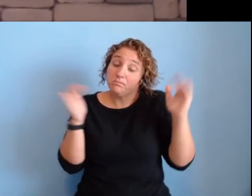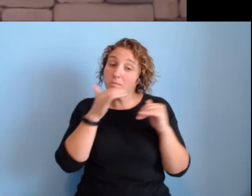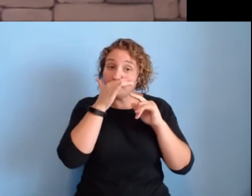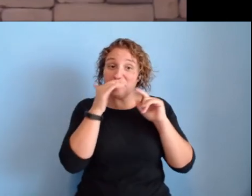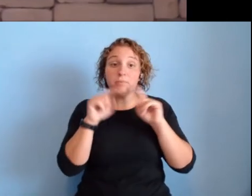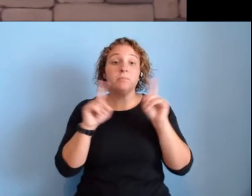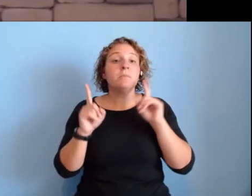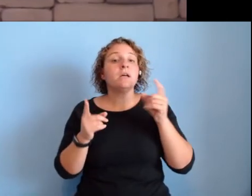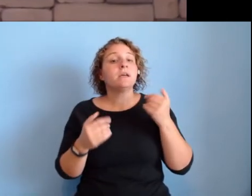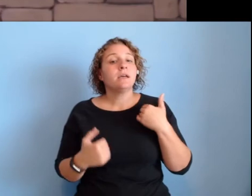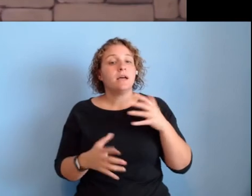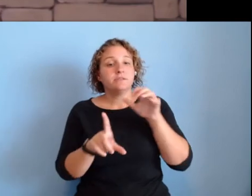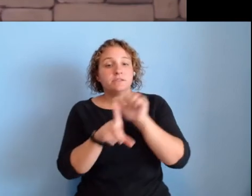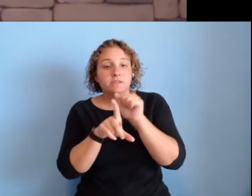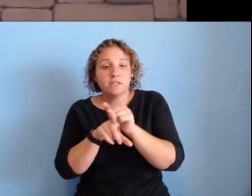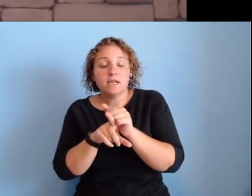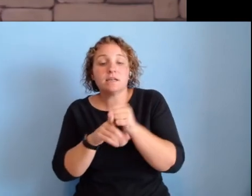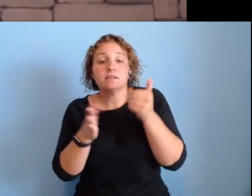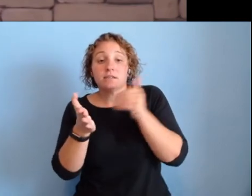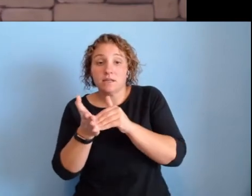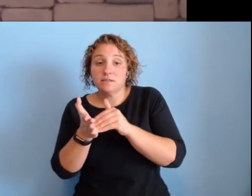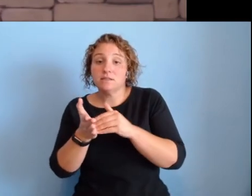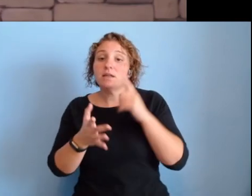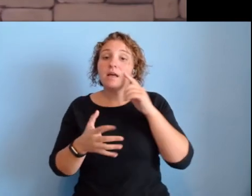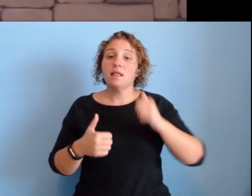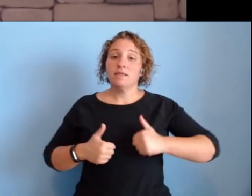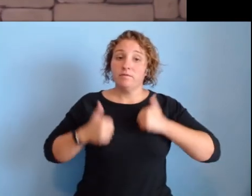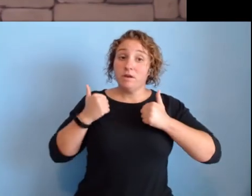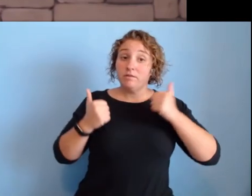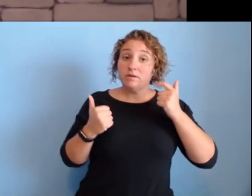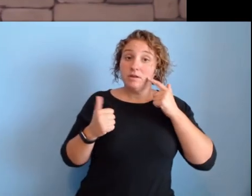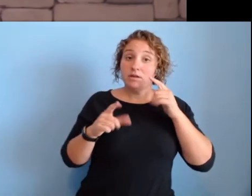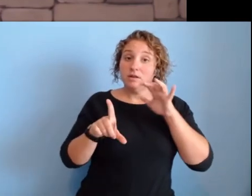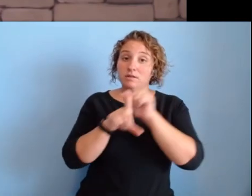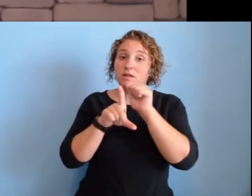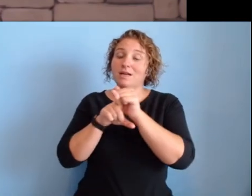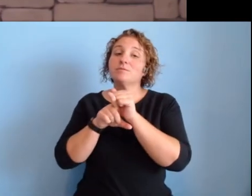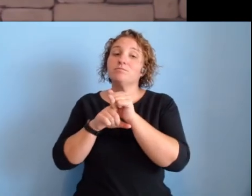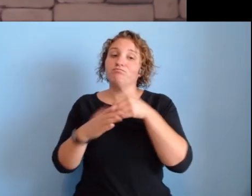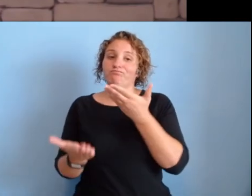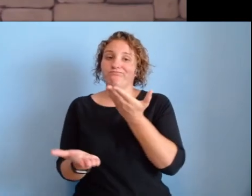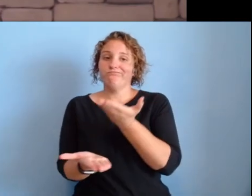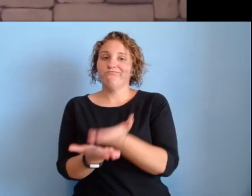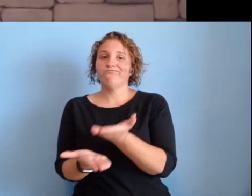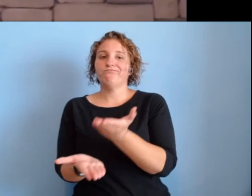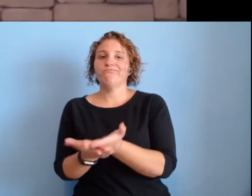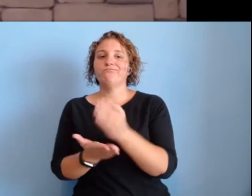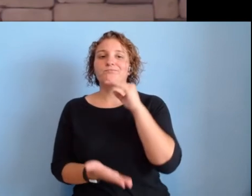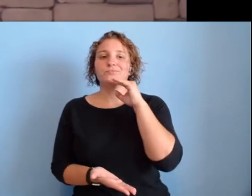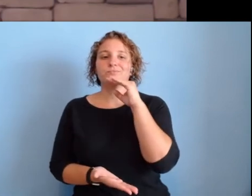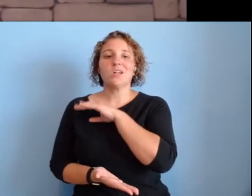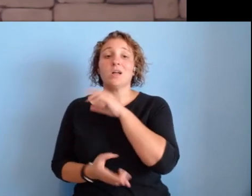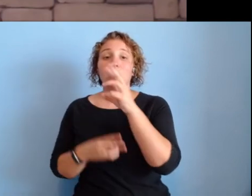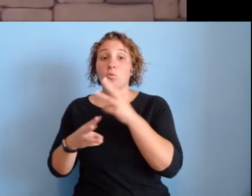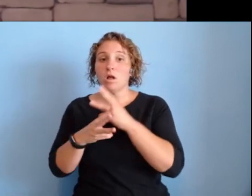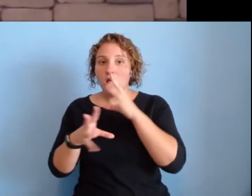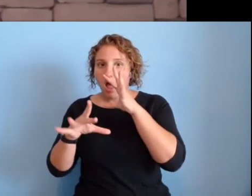has this attack that comes against him, and the survival of this attack cements the deception to bring the world to his feet,